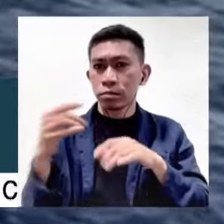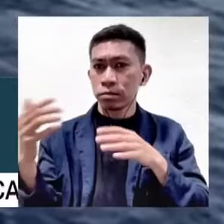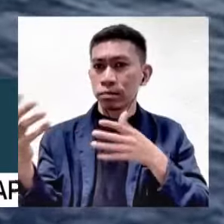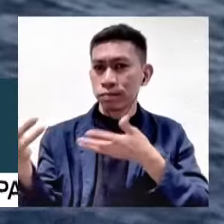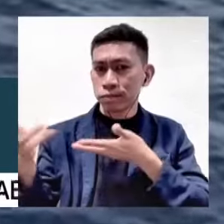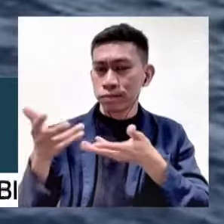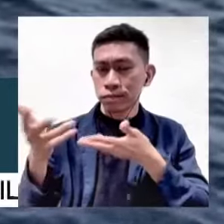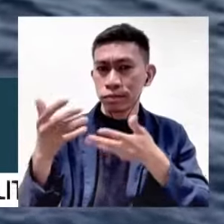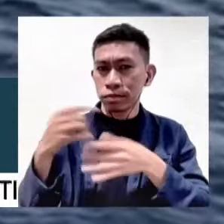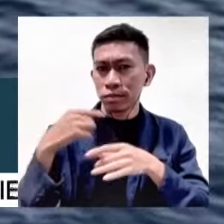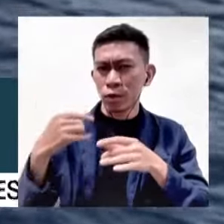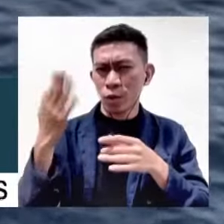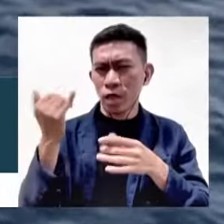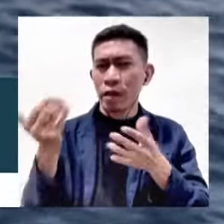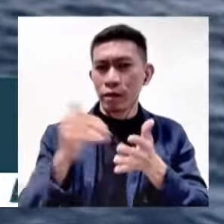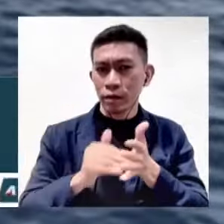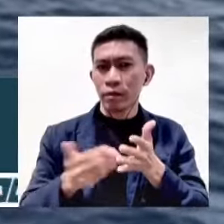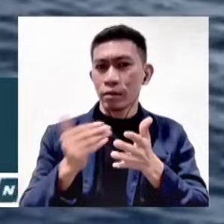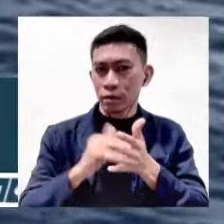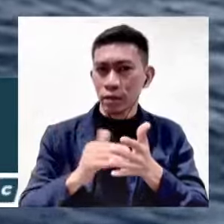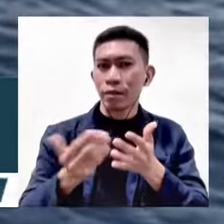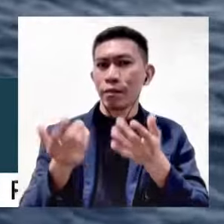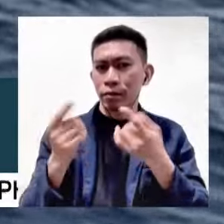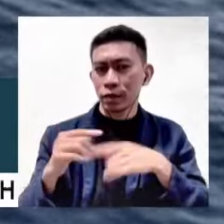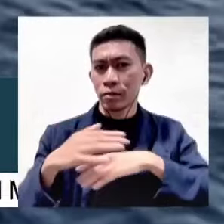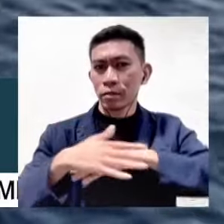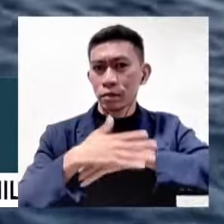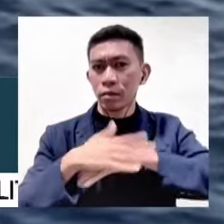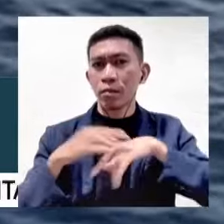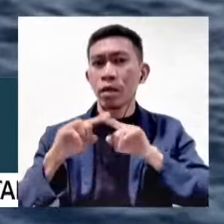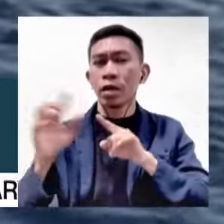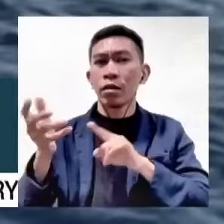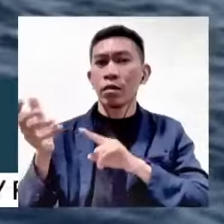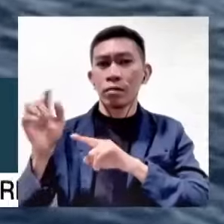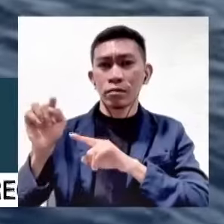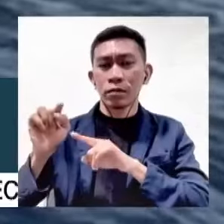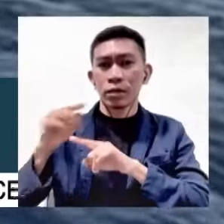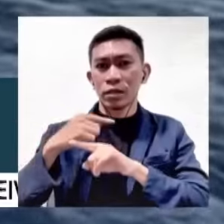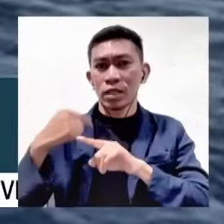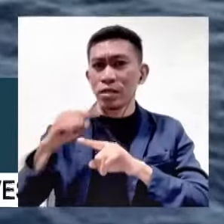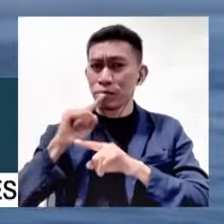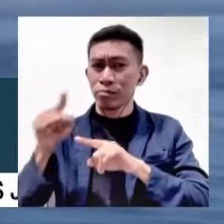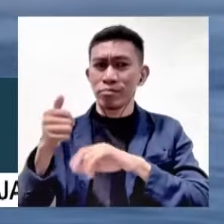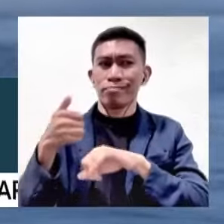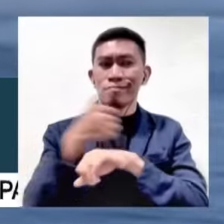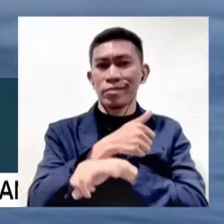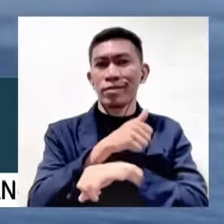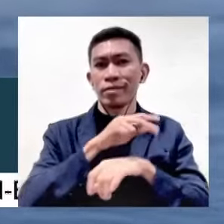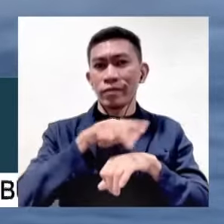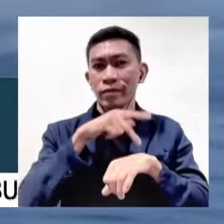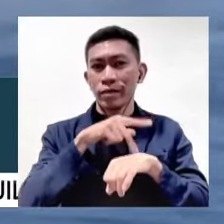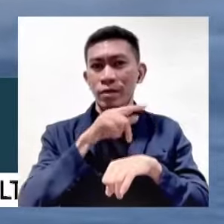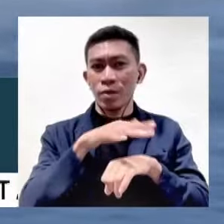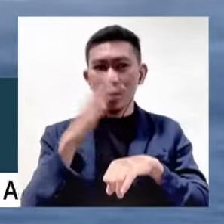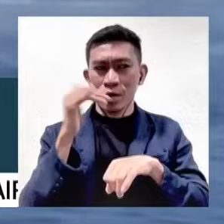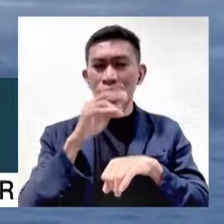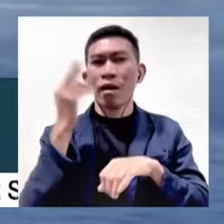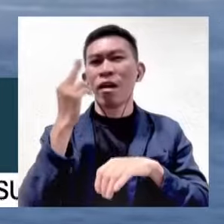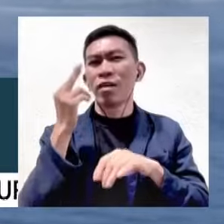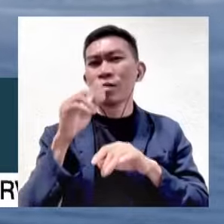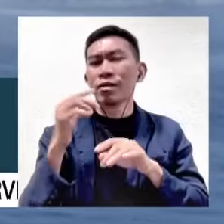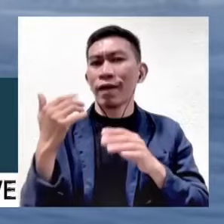of tense encounters at sea. But for China, the Philippines is the one to blame for their deteriorating ties.